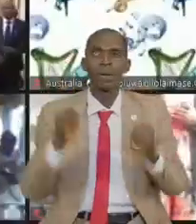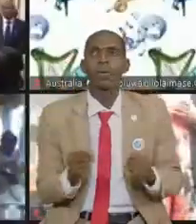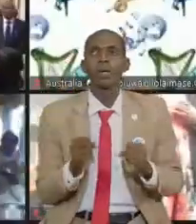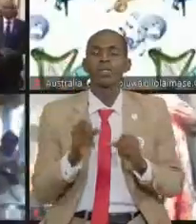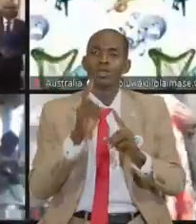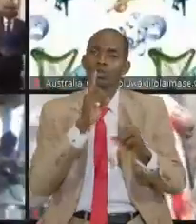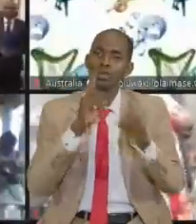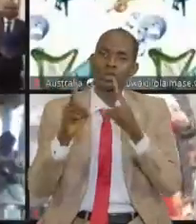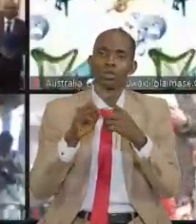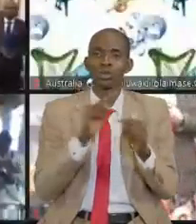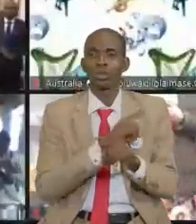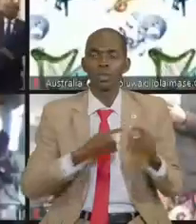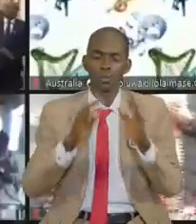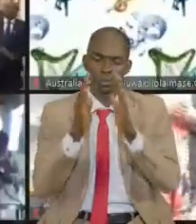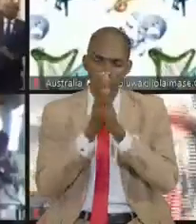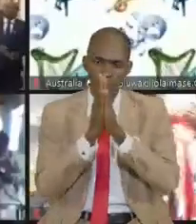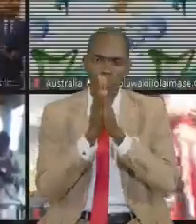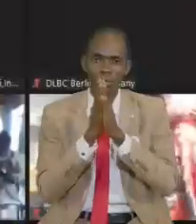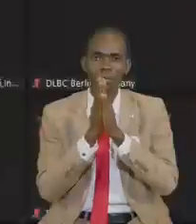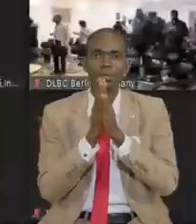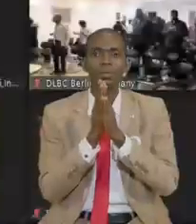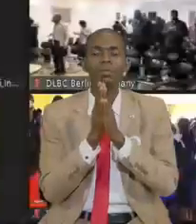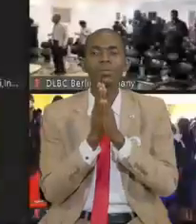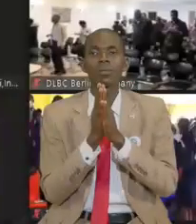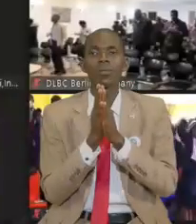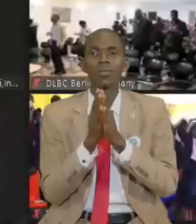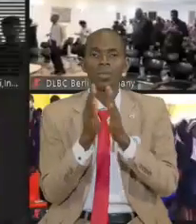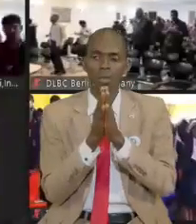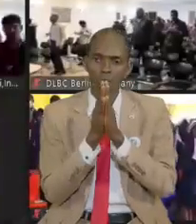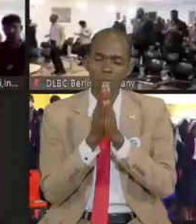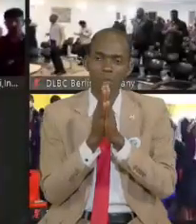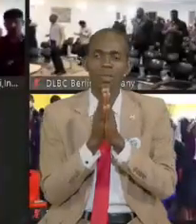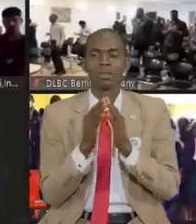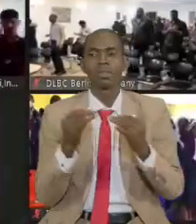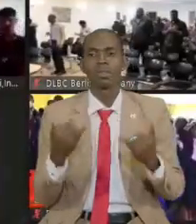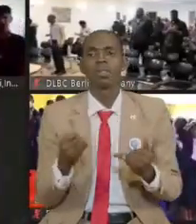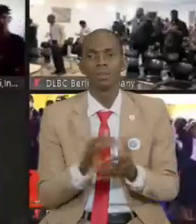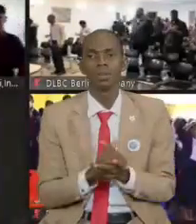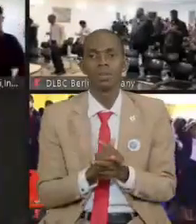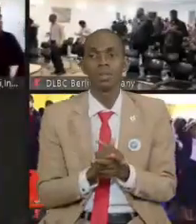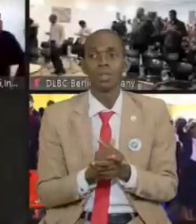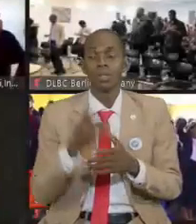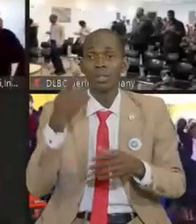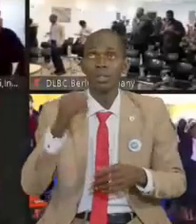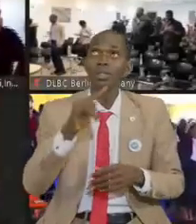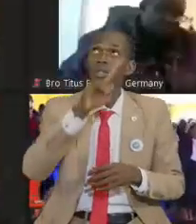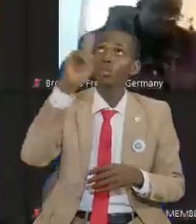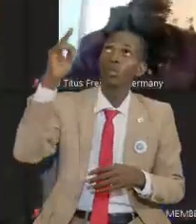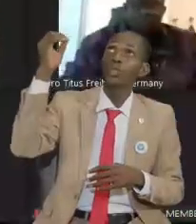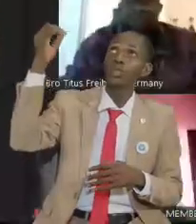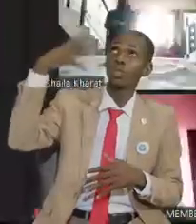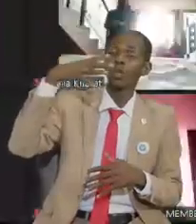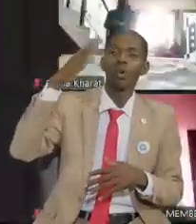Tell the Lord. The climate will not change that. The sun will not dry that